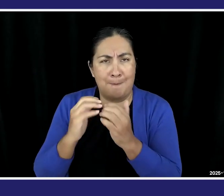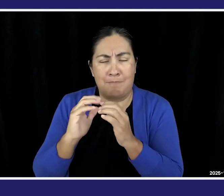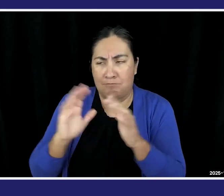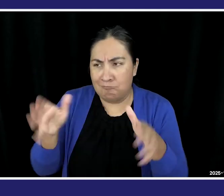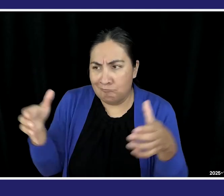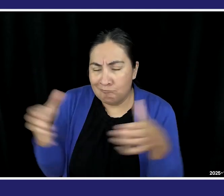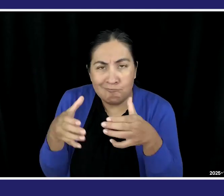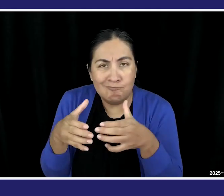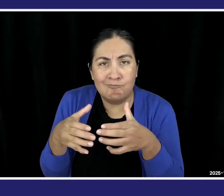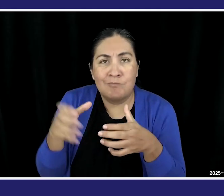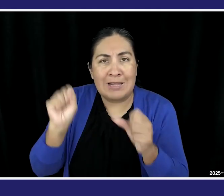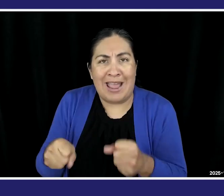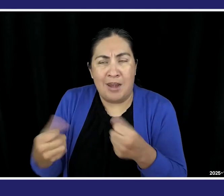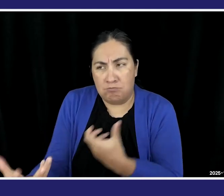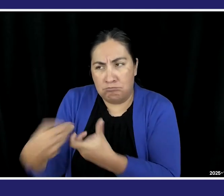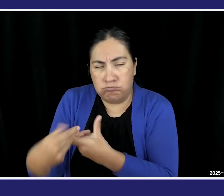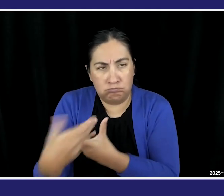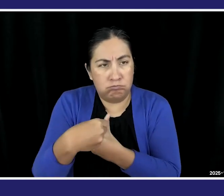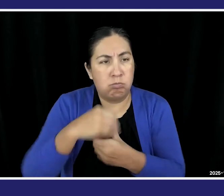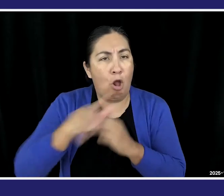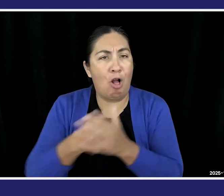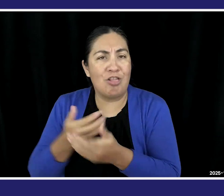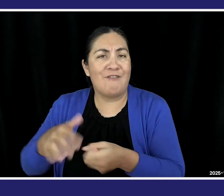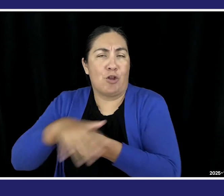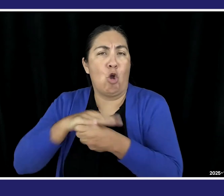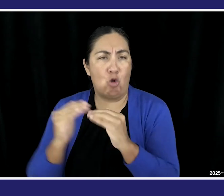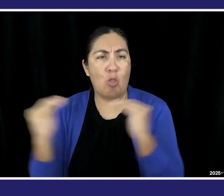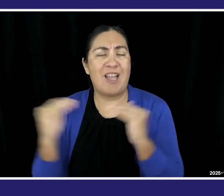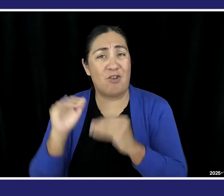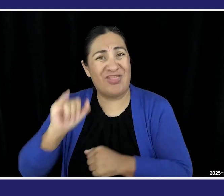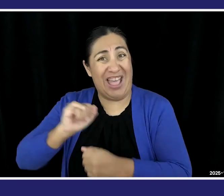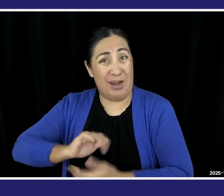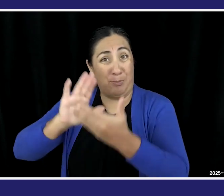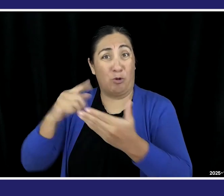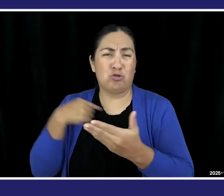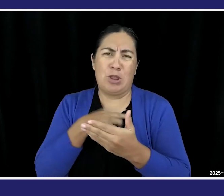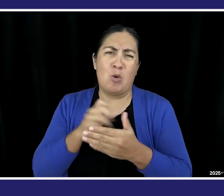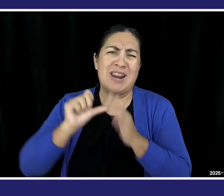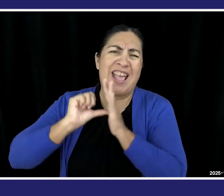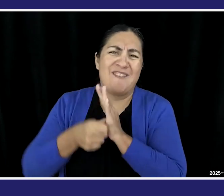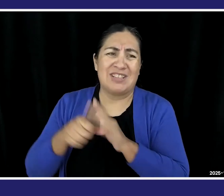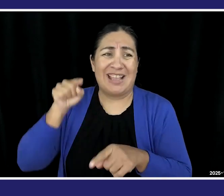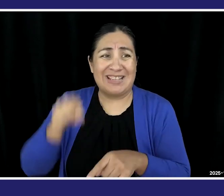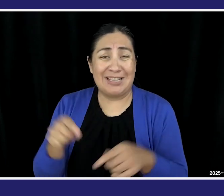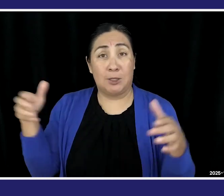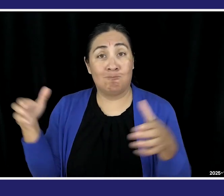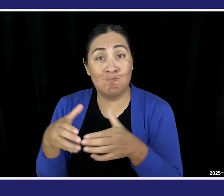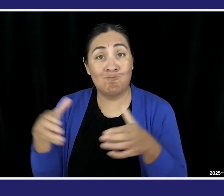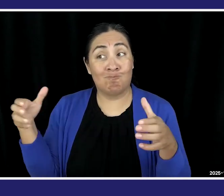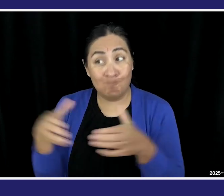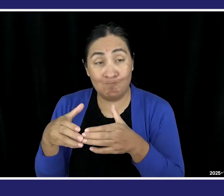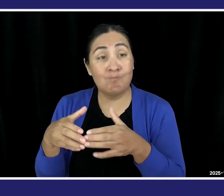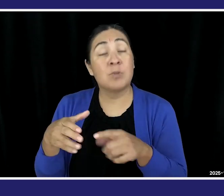well. As part of that approach, we really want to emphasize that these convenings are